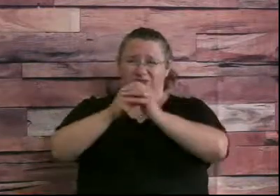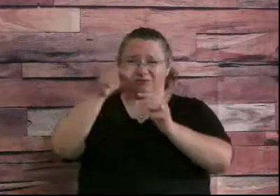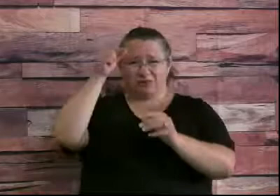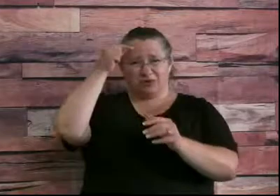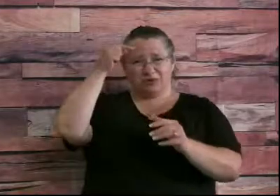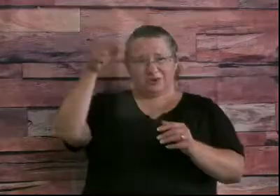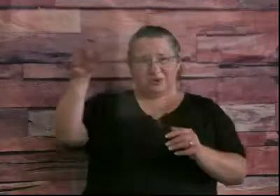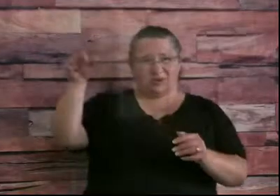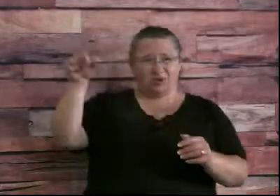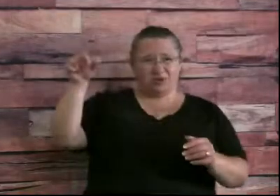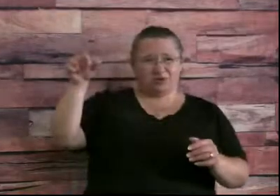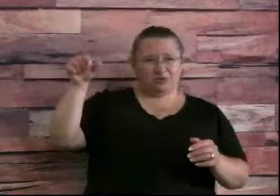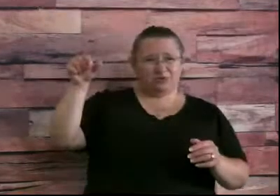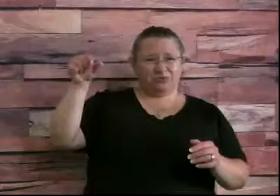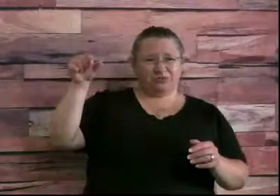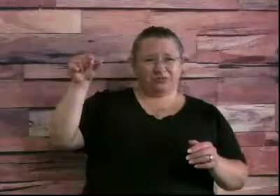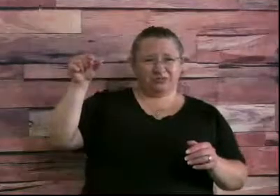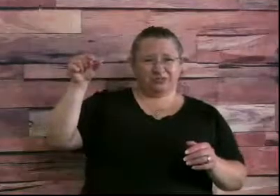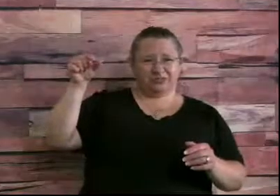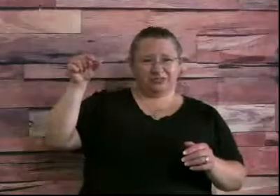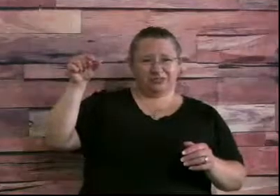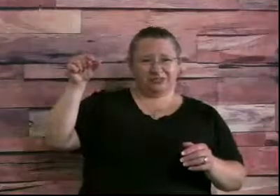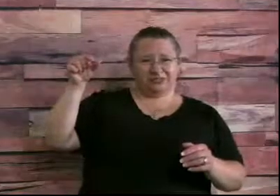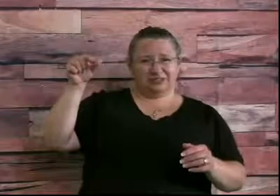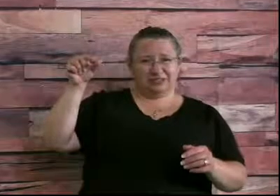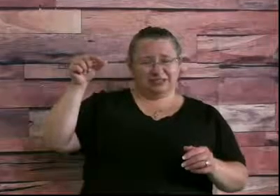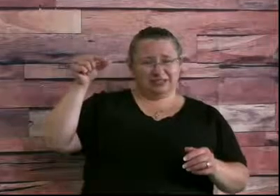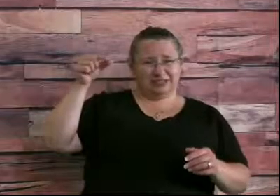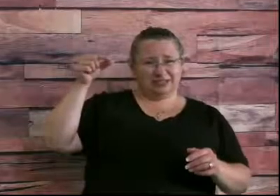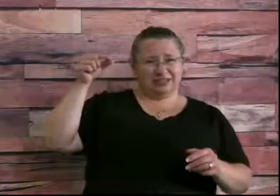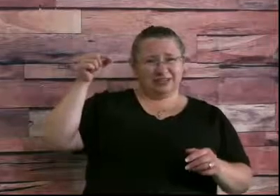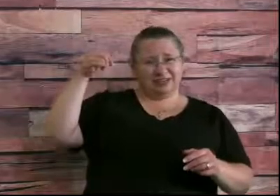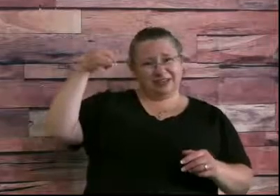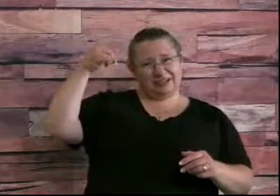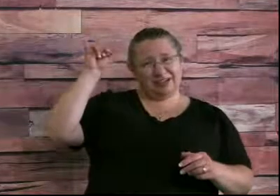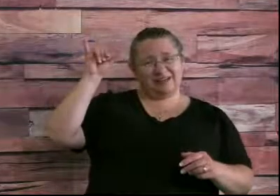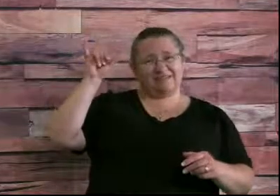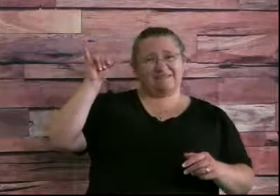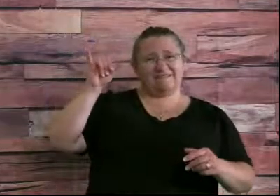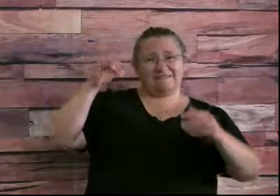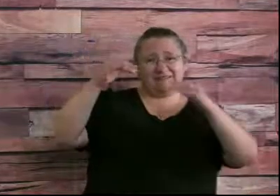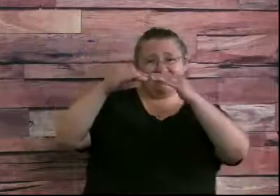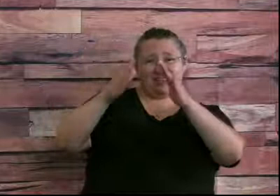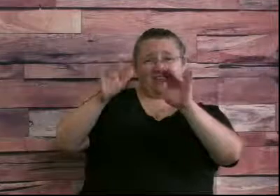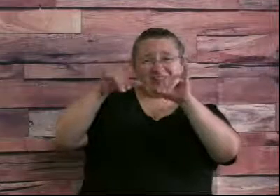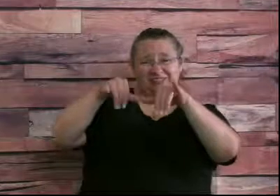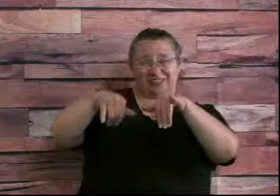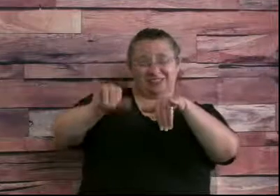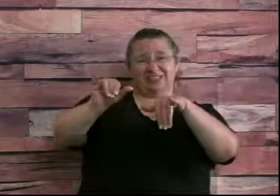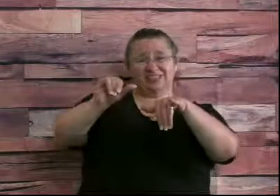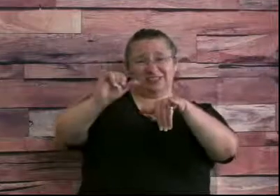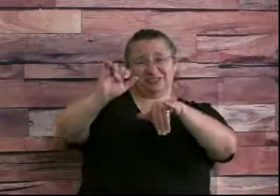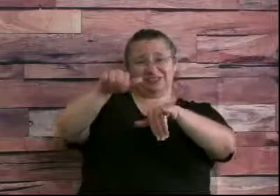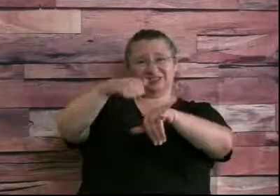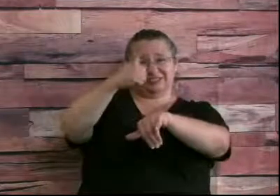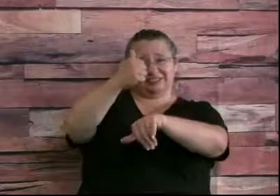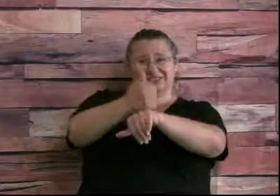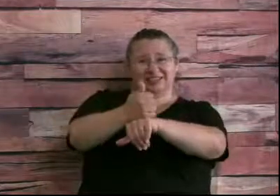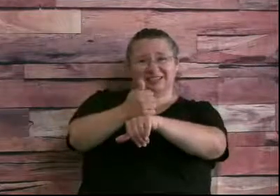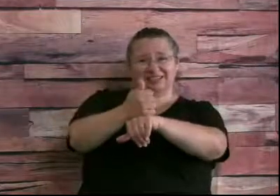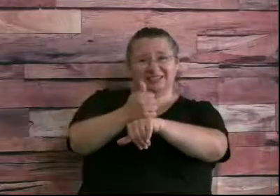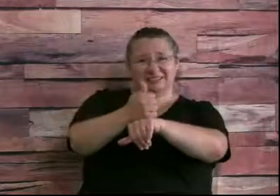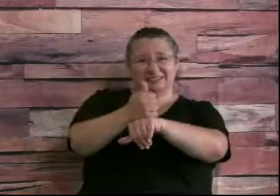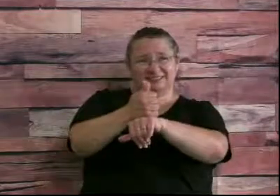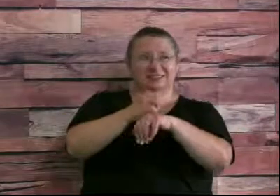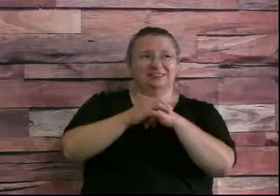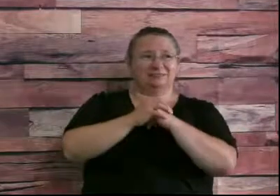Is the house still standing? It is, and we're going to look at that in a second. That's where God's kingdom, God's promises